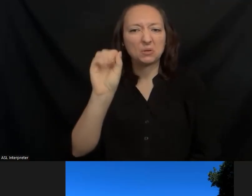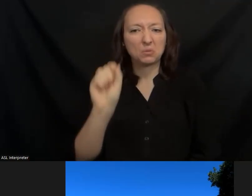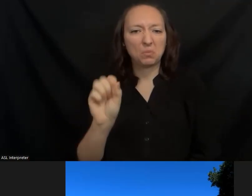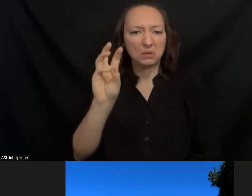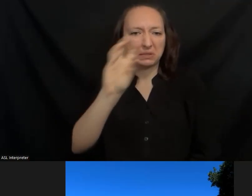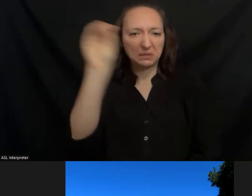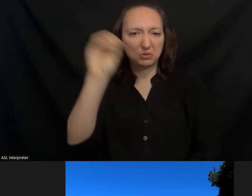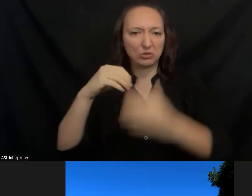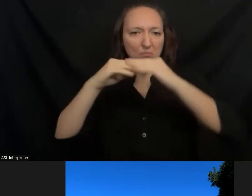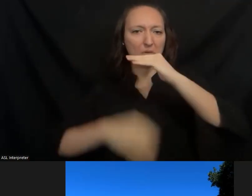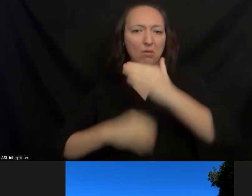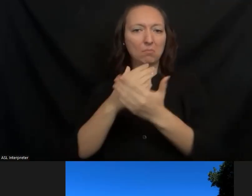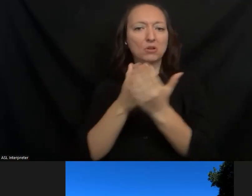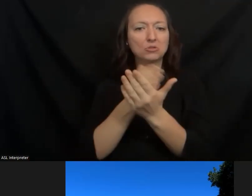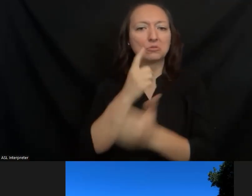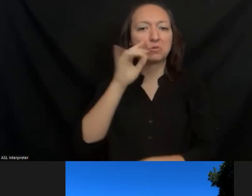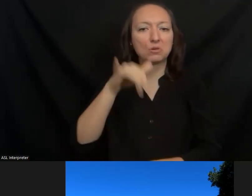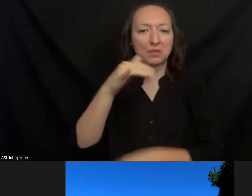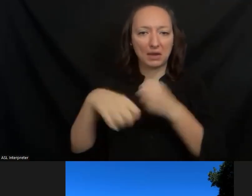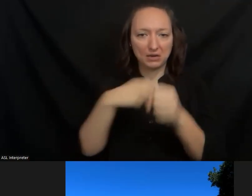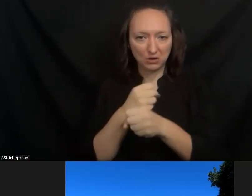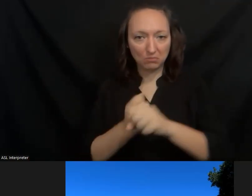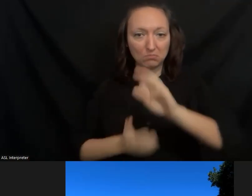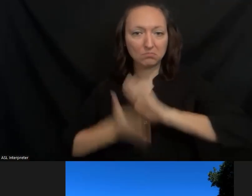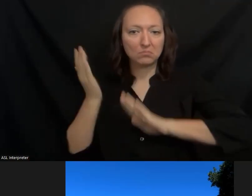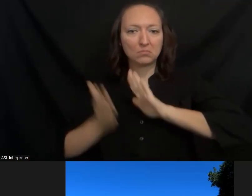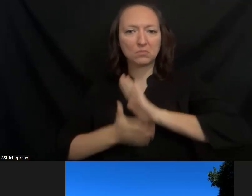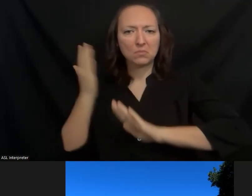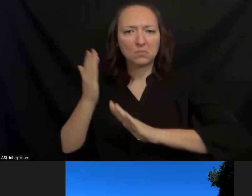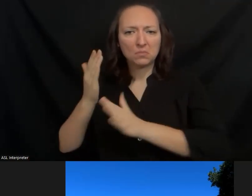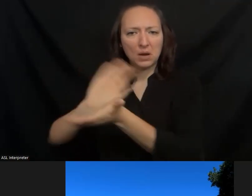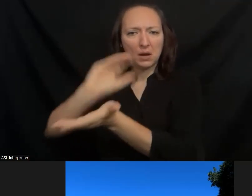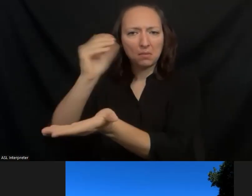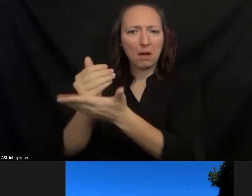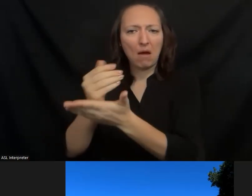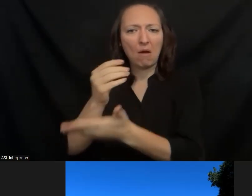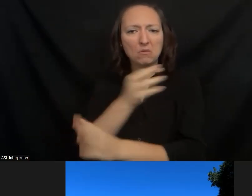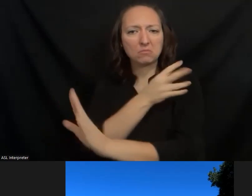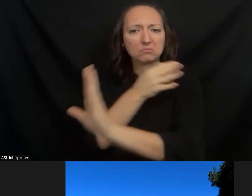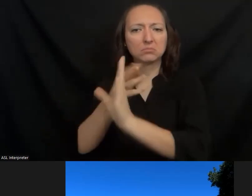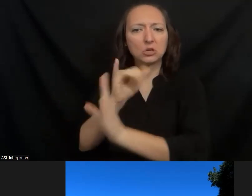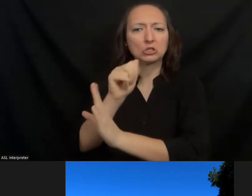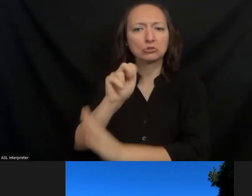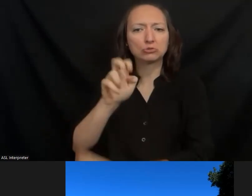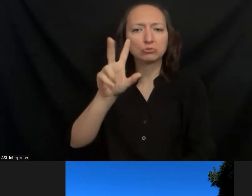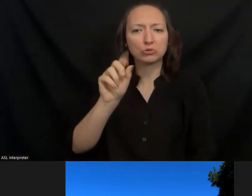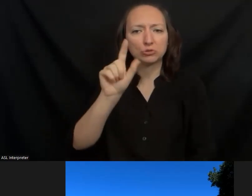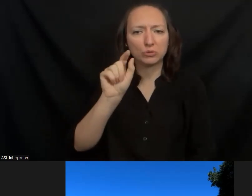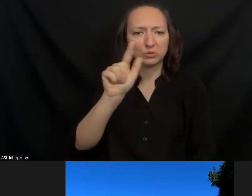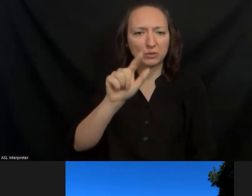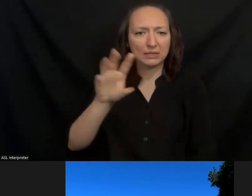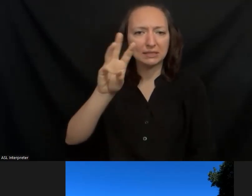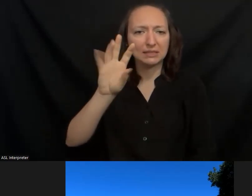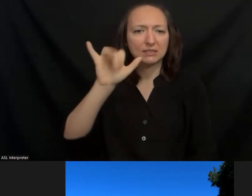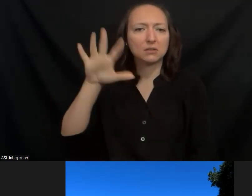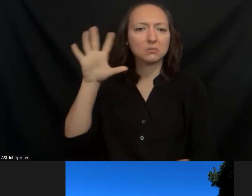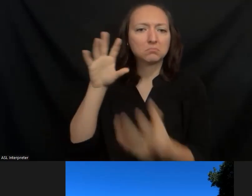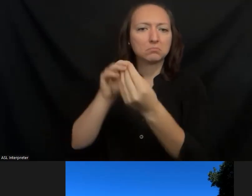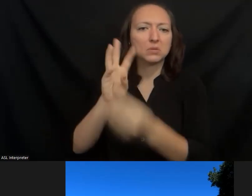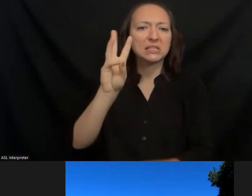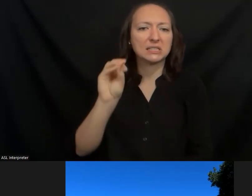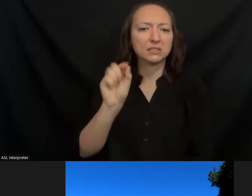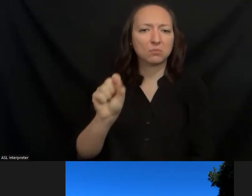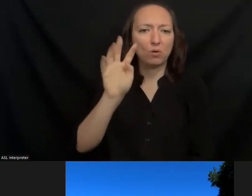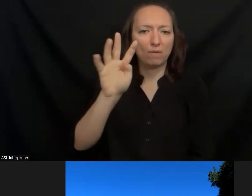30th, 2026 totaled $60.4 million. That represents about 38.1% of the budget for the year. The